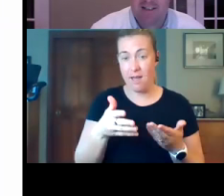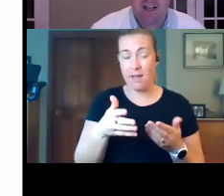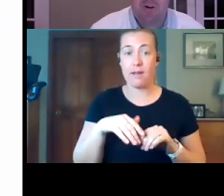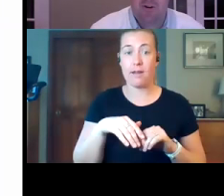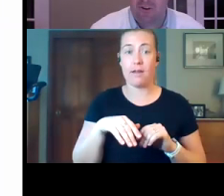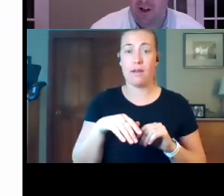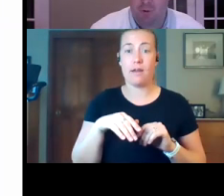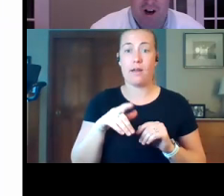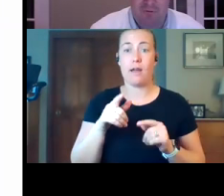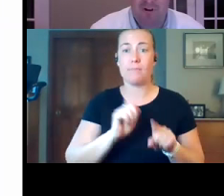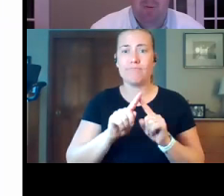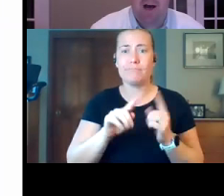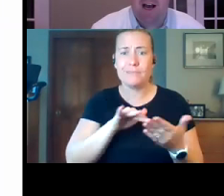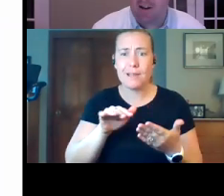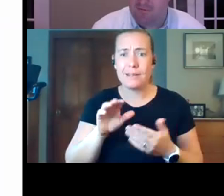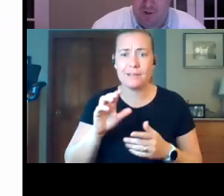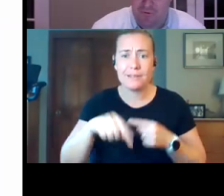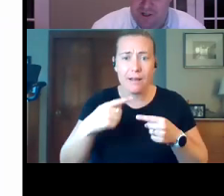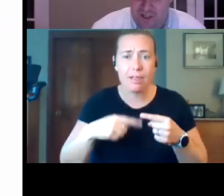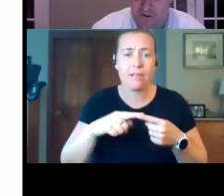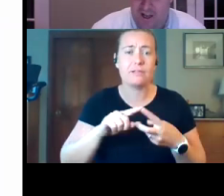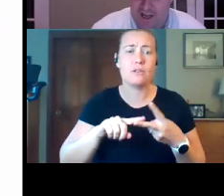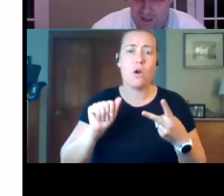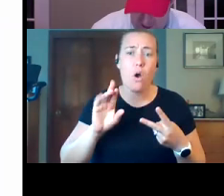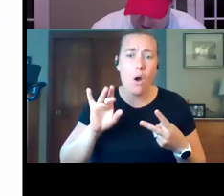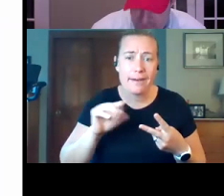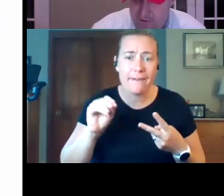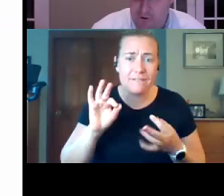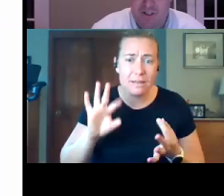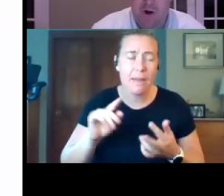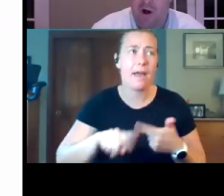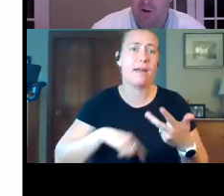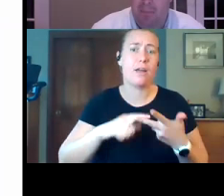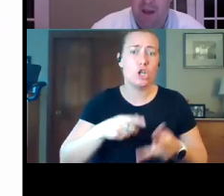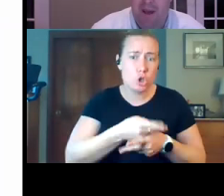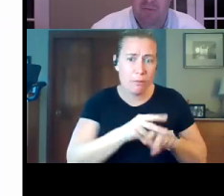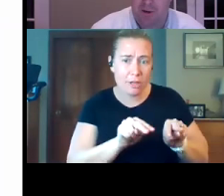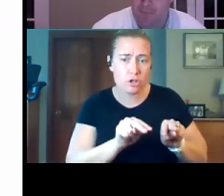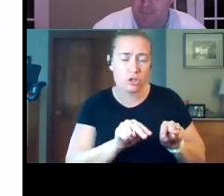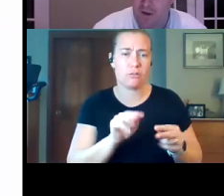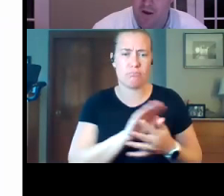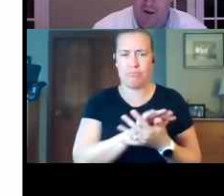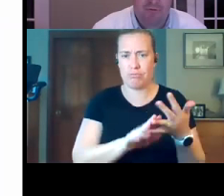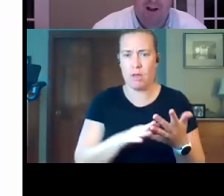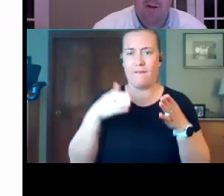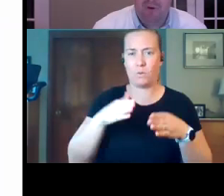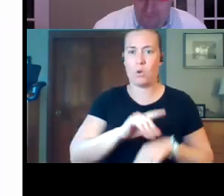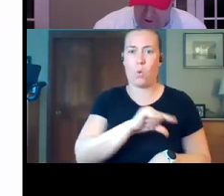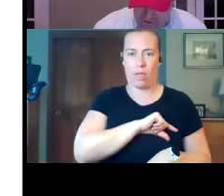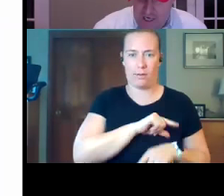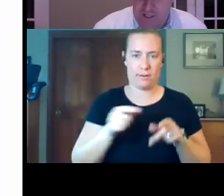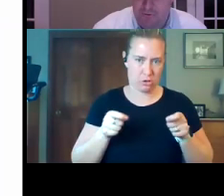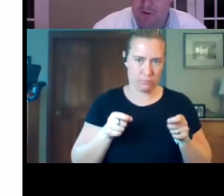act cycles, audit and feedback, supervision, and the like, that really focused on quality management. And finally, a few of